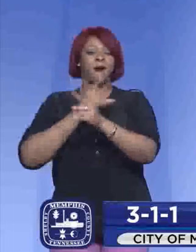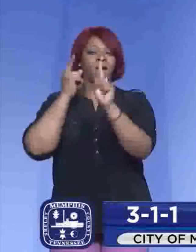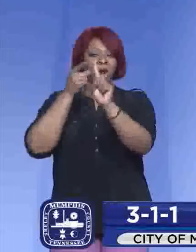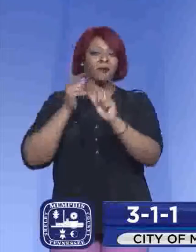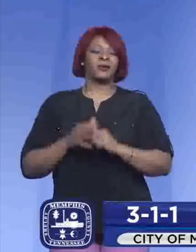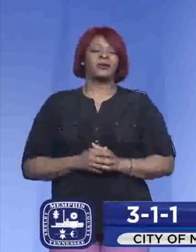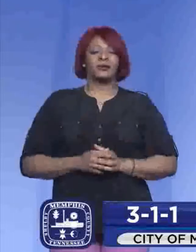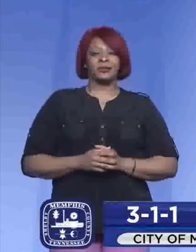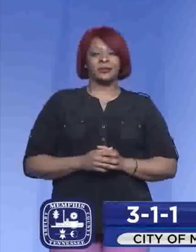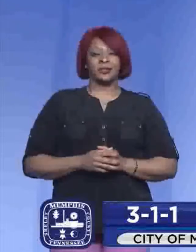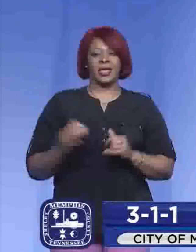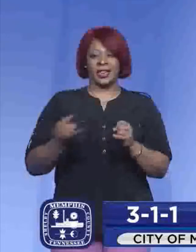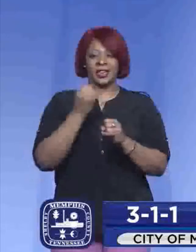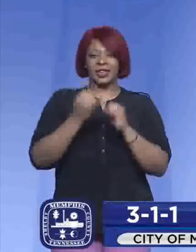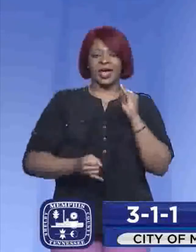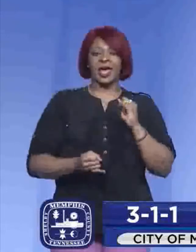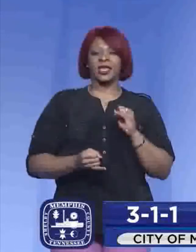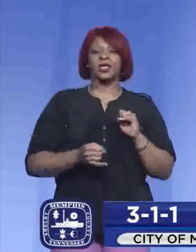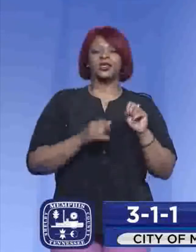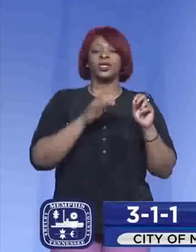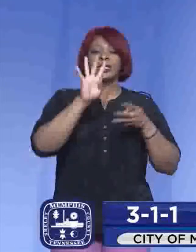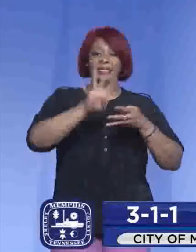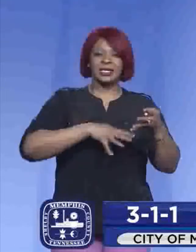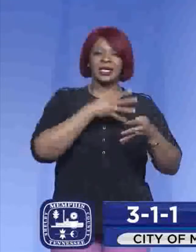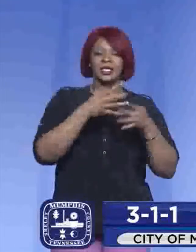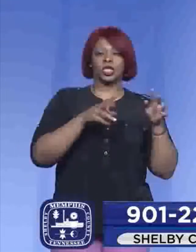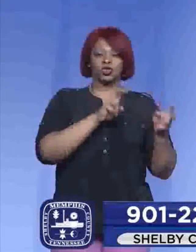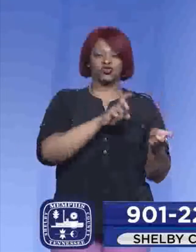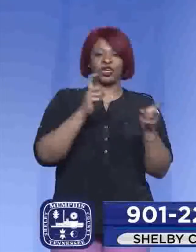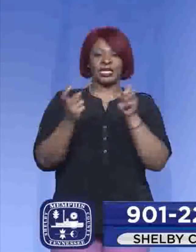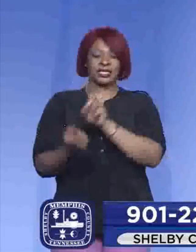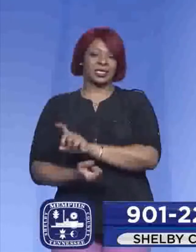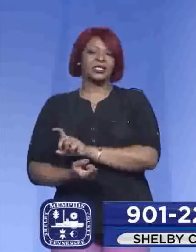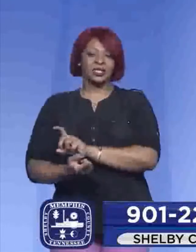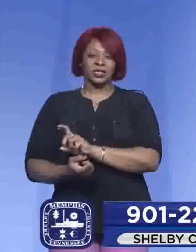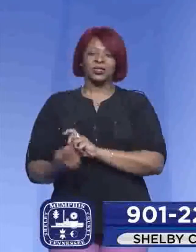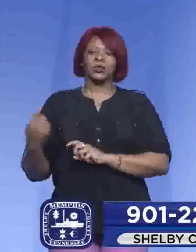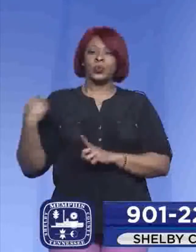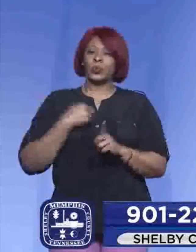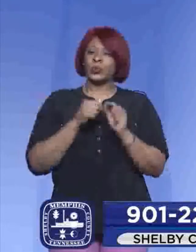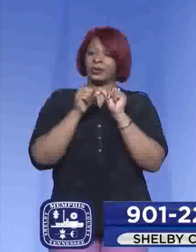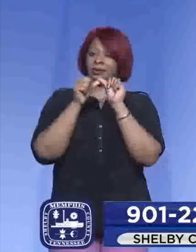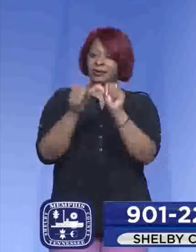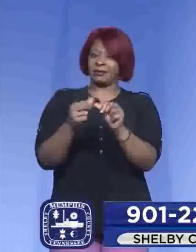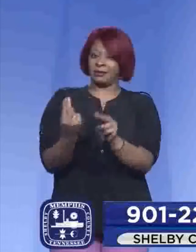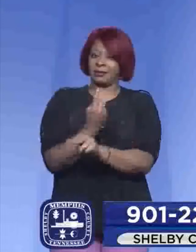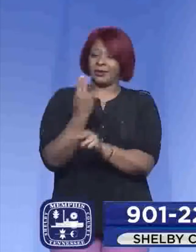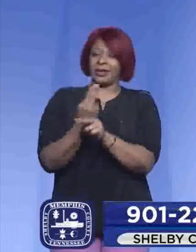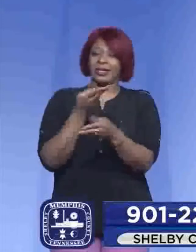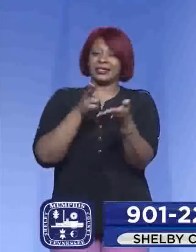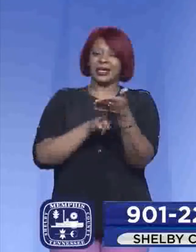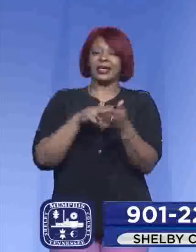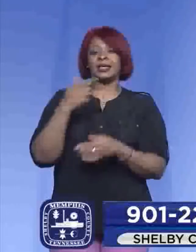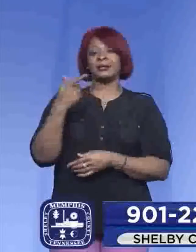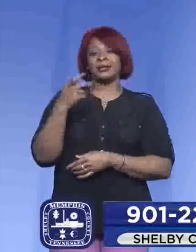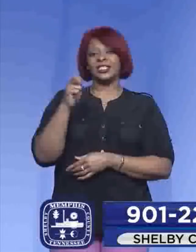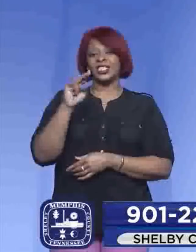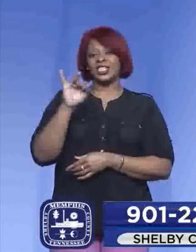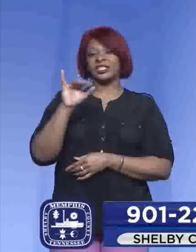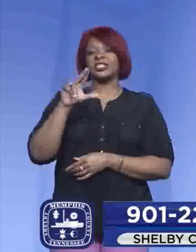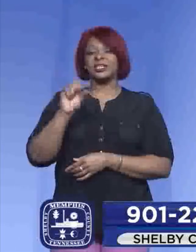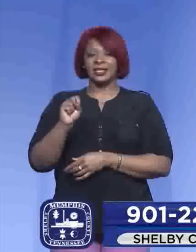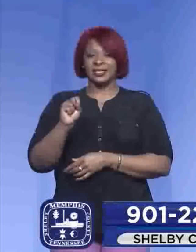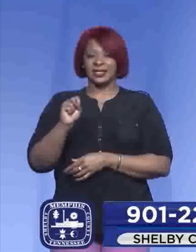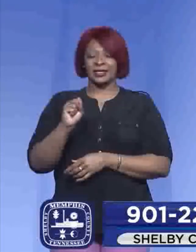talk about is the transition of the scheduling system. We are continuing to use the Sign Up Genius system that was in